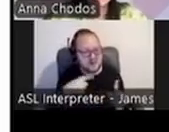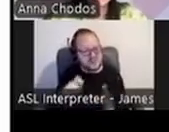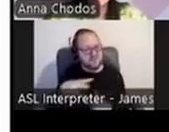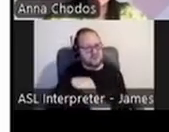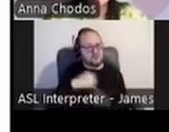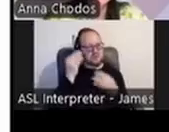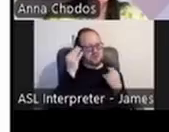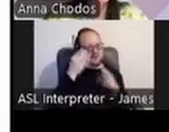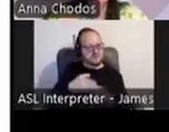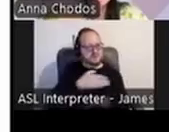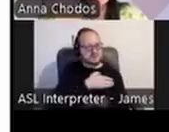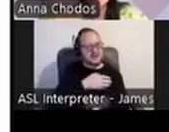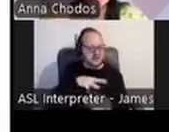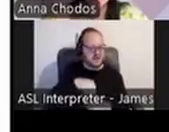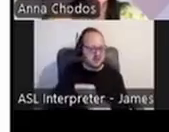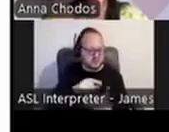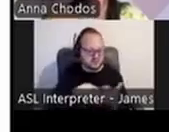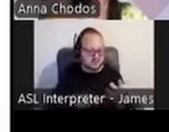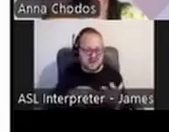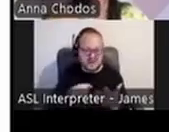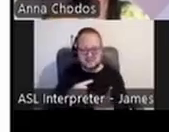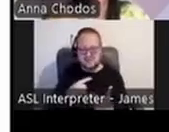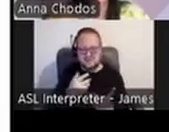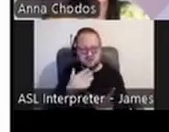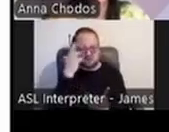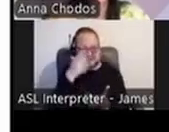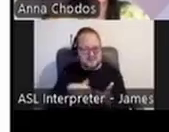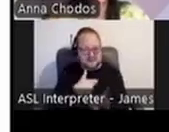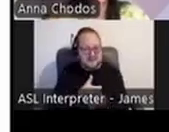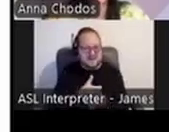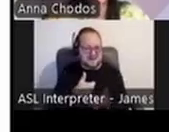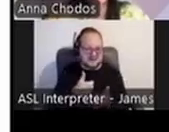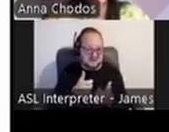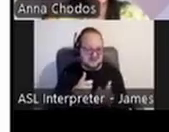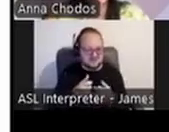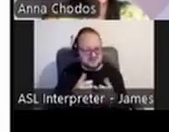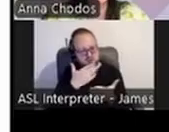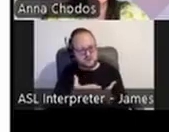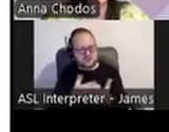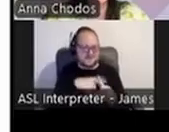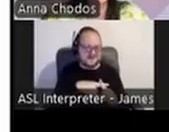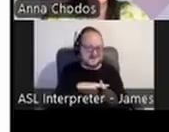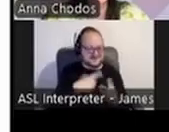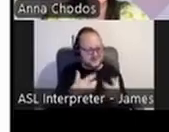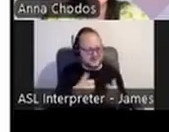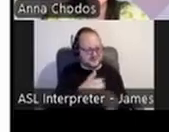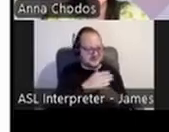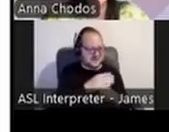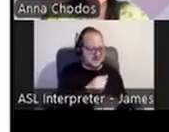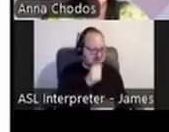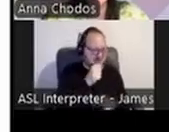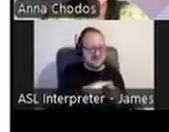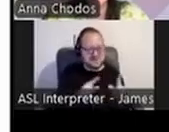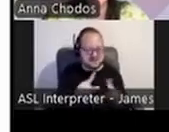good place, right? People want to protect privacy, but we have to also point out how absurd things are when we can't